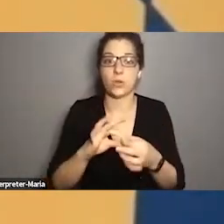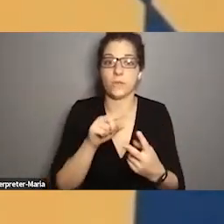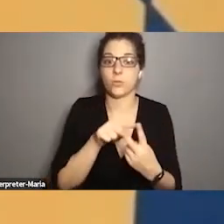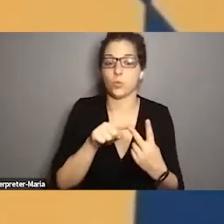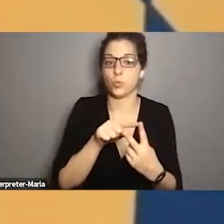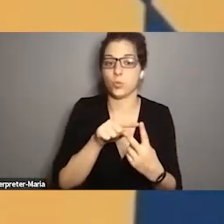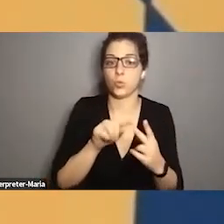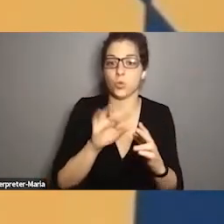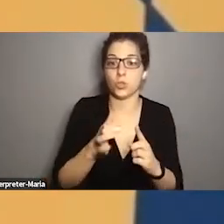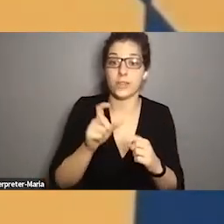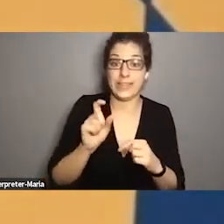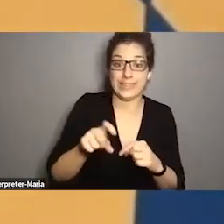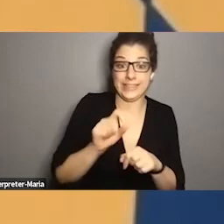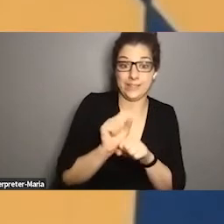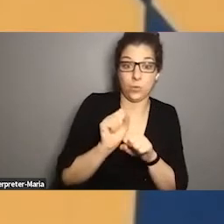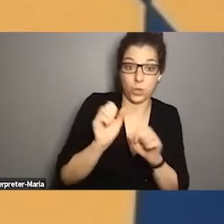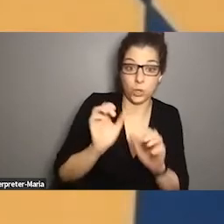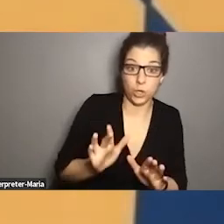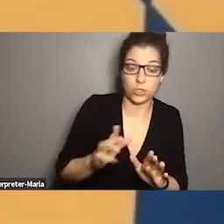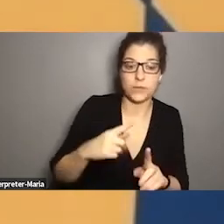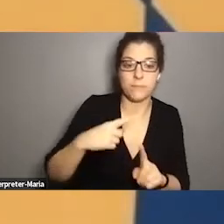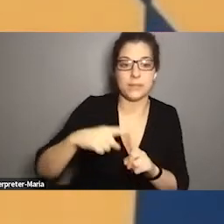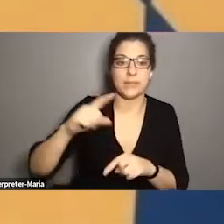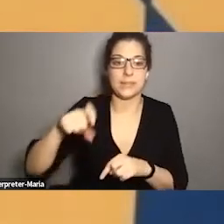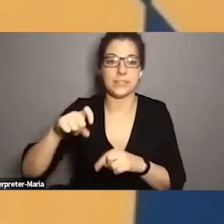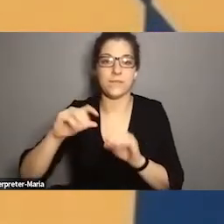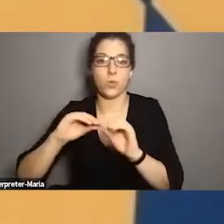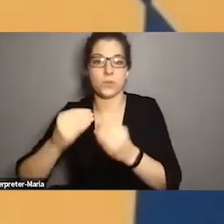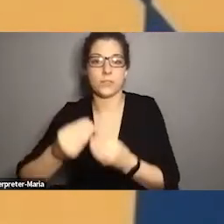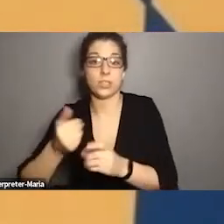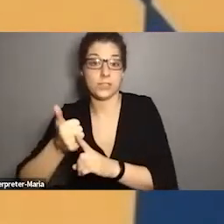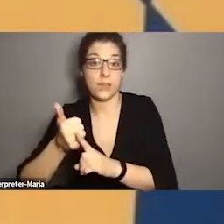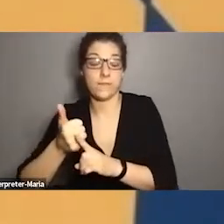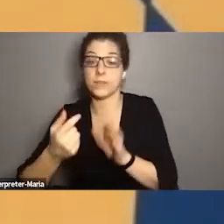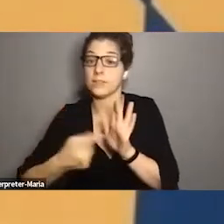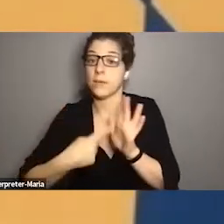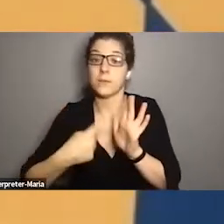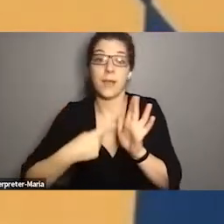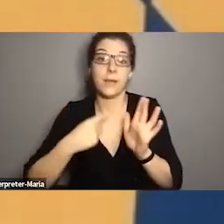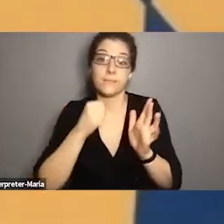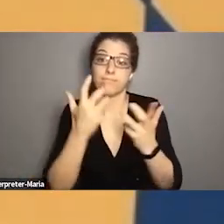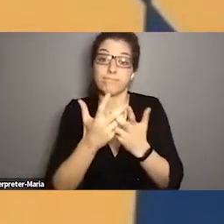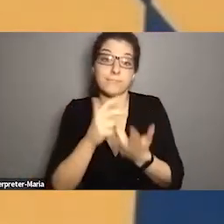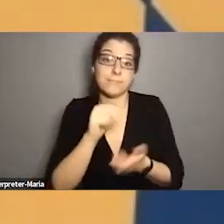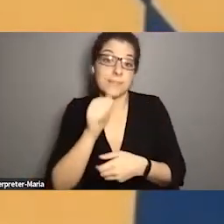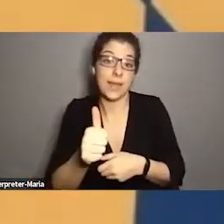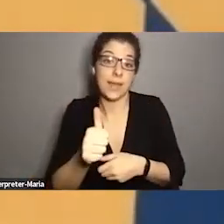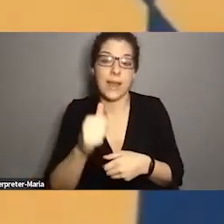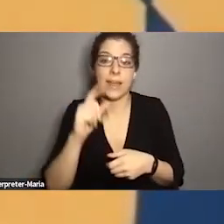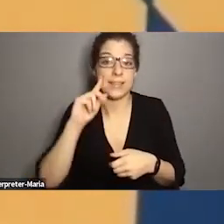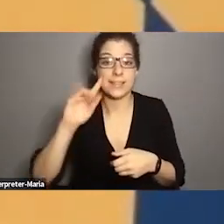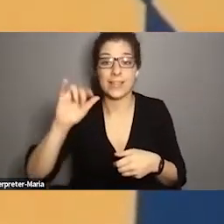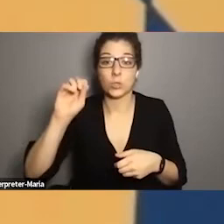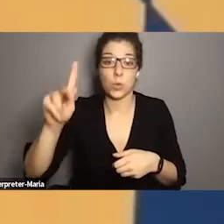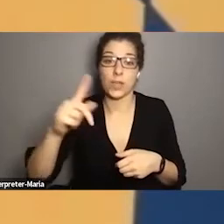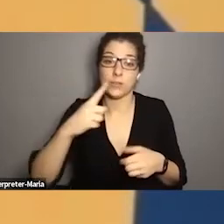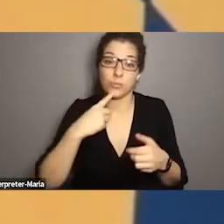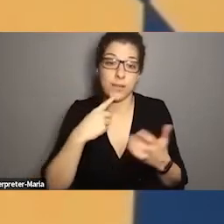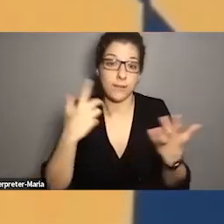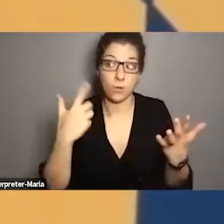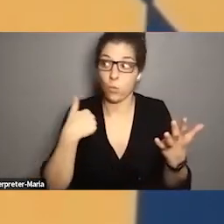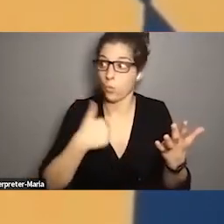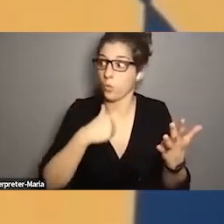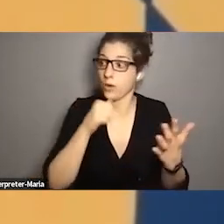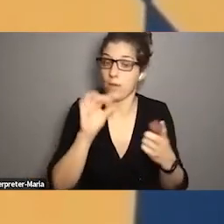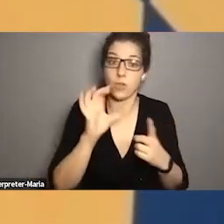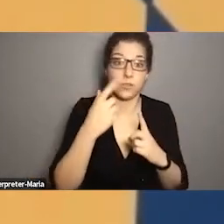of the needs of the employees, as well as the needs of the organization. And sometimes it's not going to fit. And I think that's okay to say, you know what, we're not the